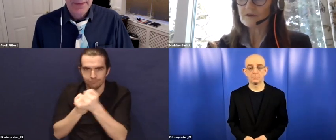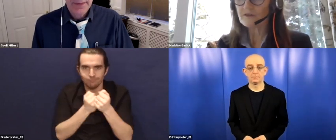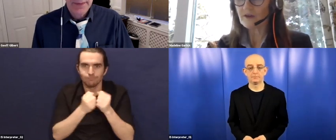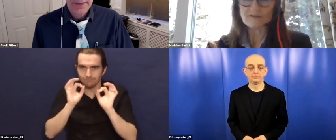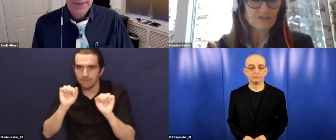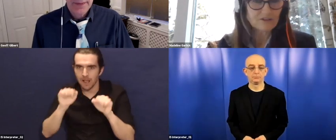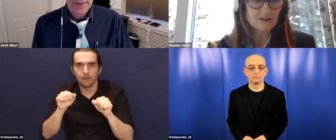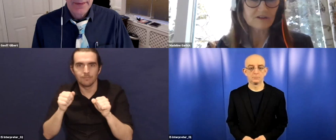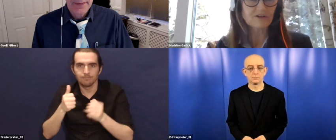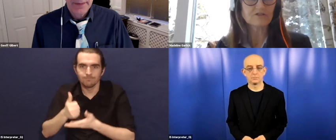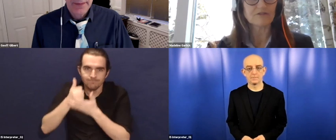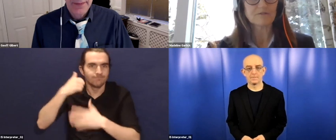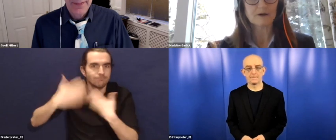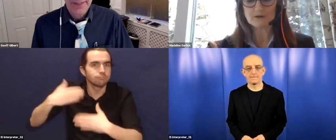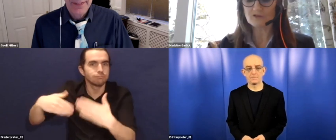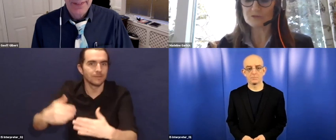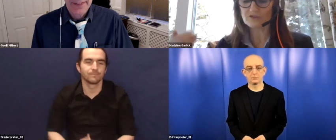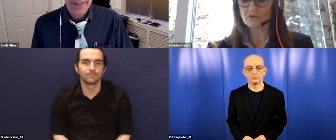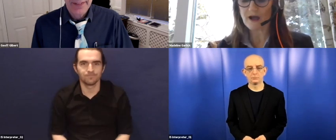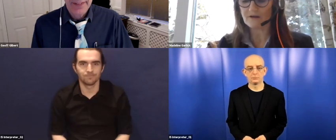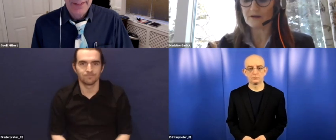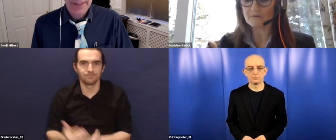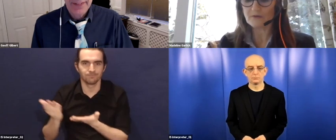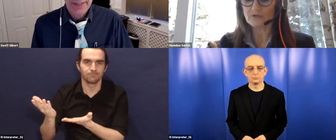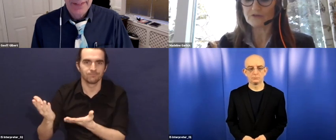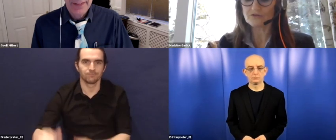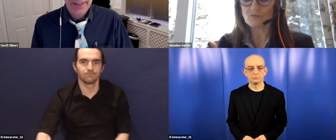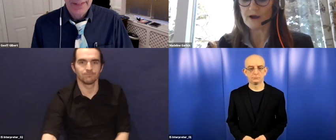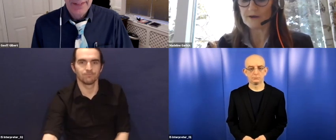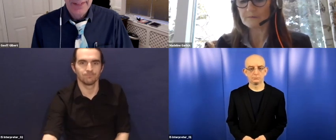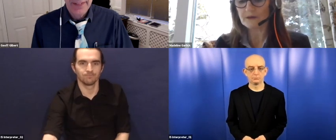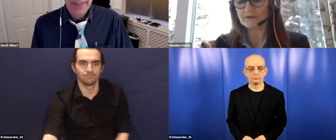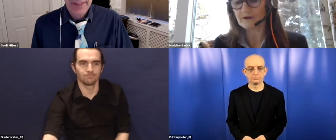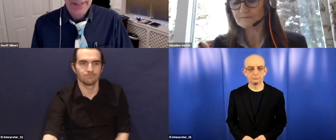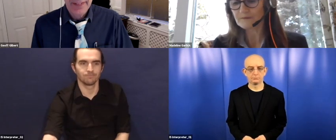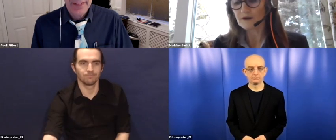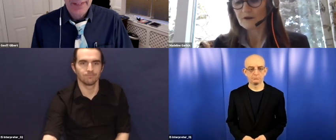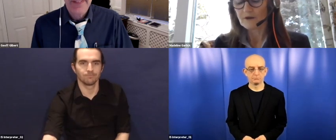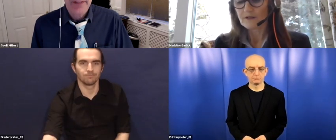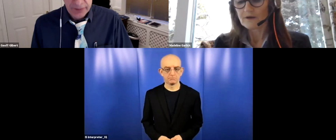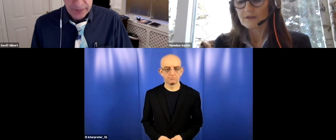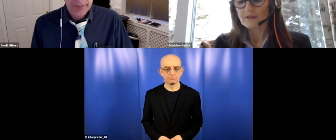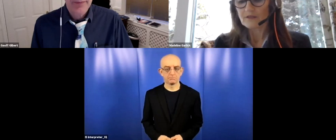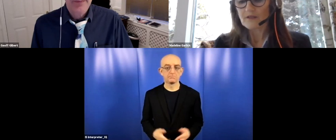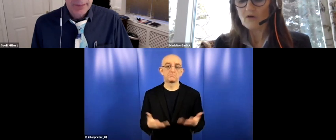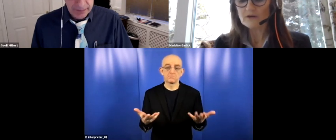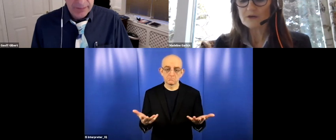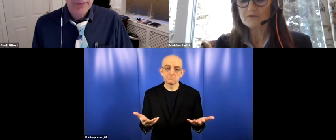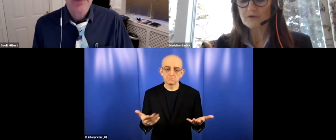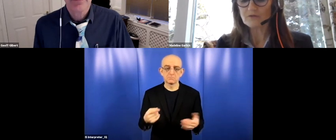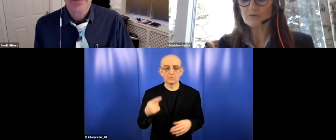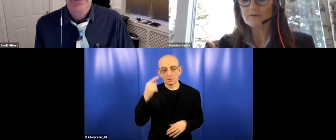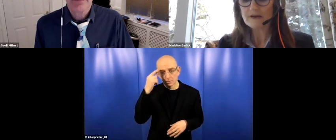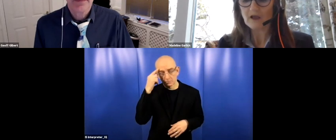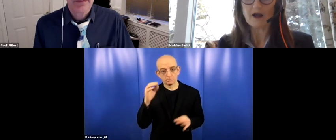Perhaps as our discussion continues, Jeff, it might be useful to zoom out a bit also to the wider picture. In the longer term,